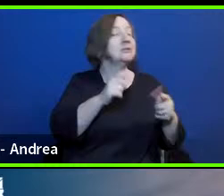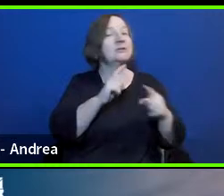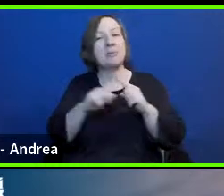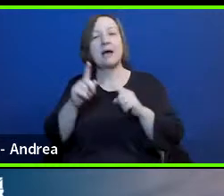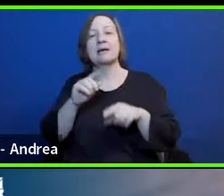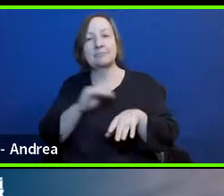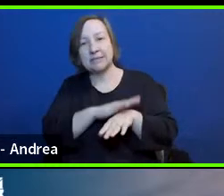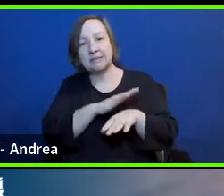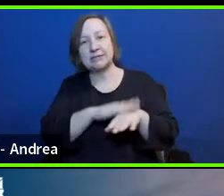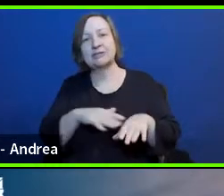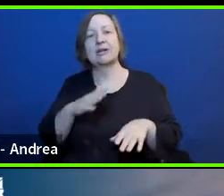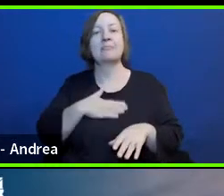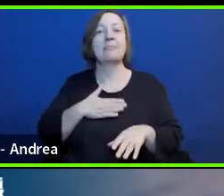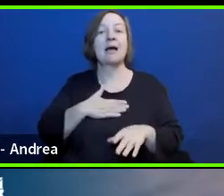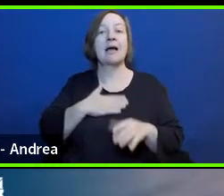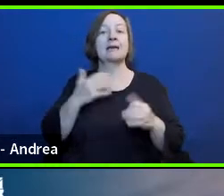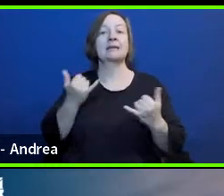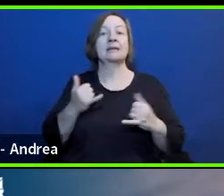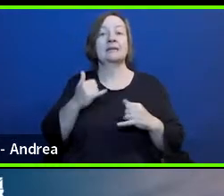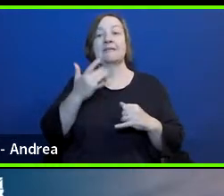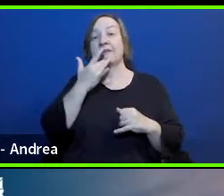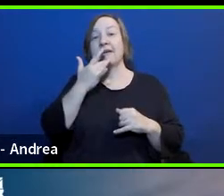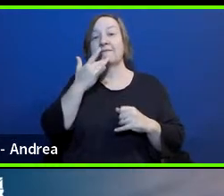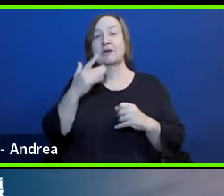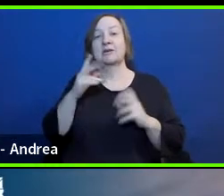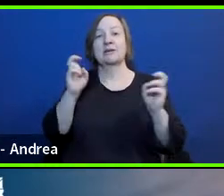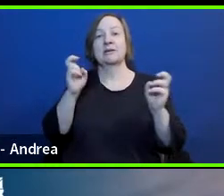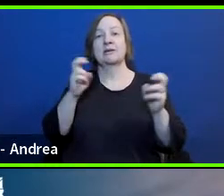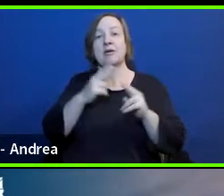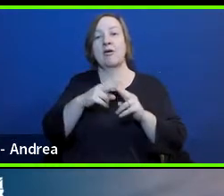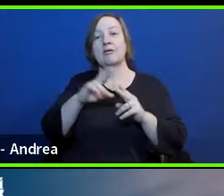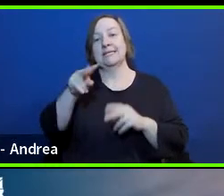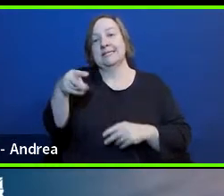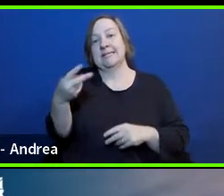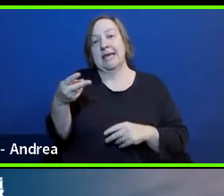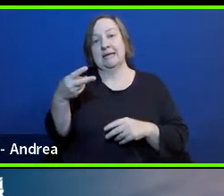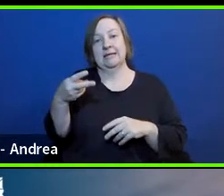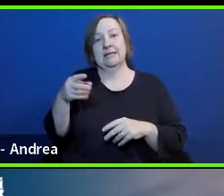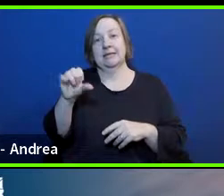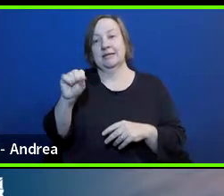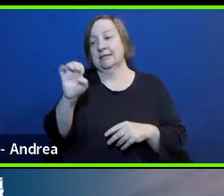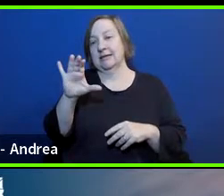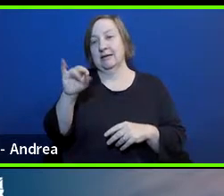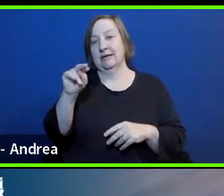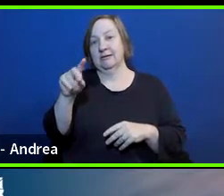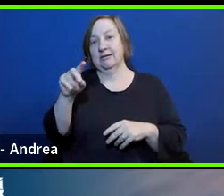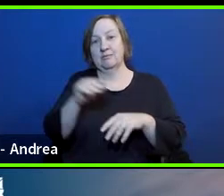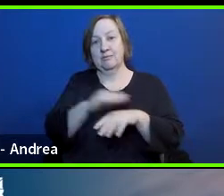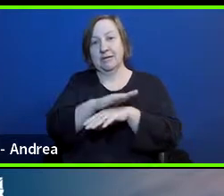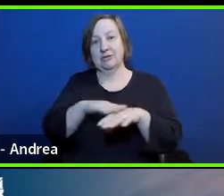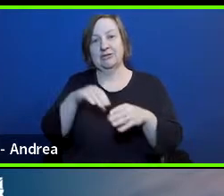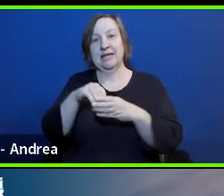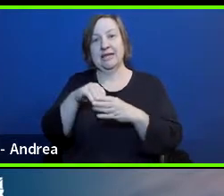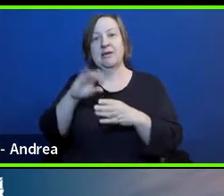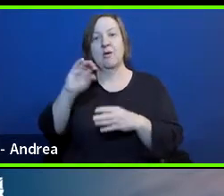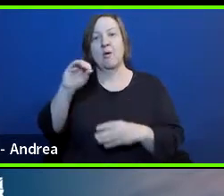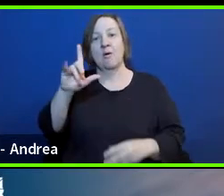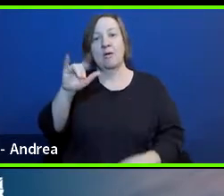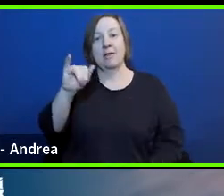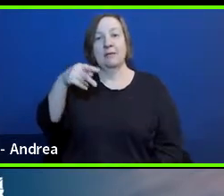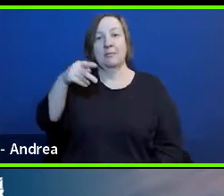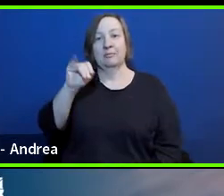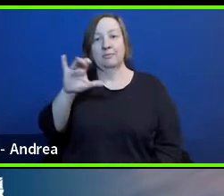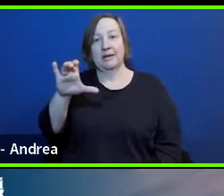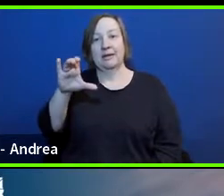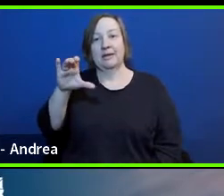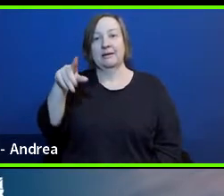and my current favorite is Second Beach up in the Olympic Peninsula. No one's been up there. It's amazing. You hike out to it. We camp